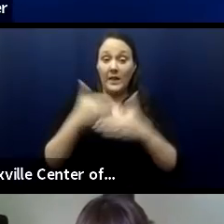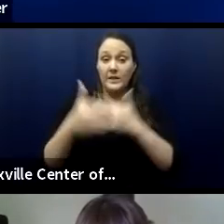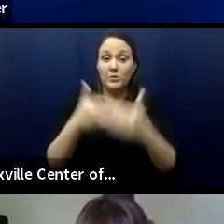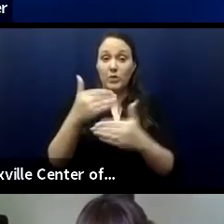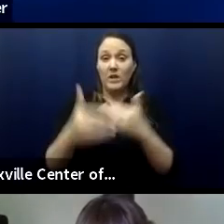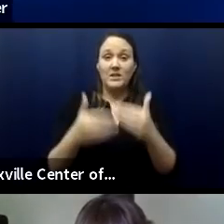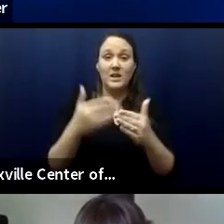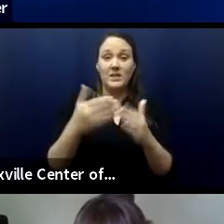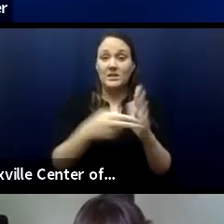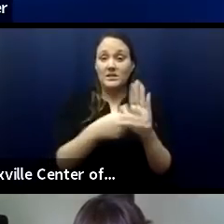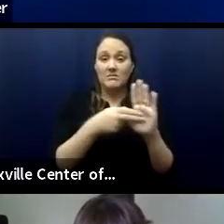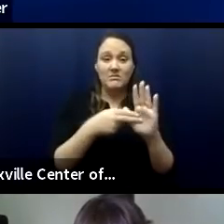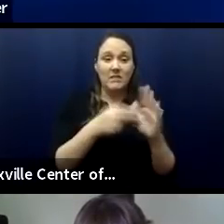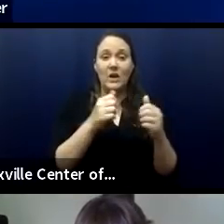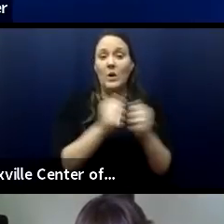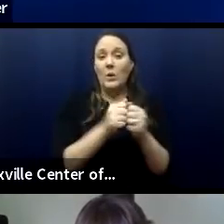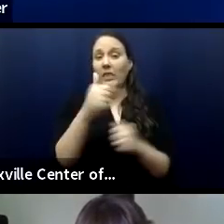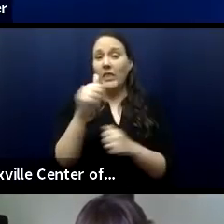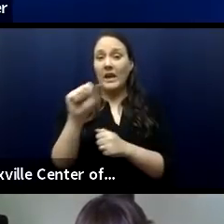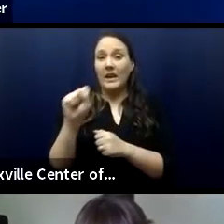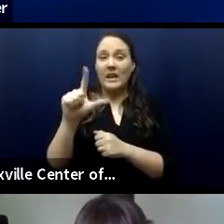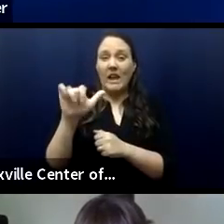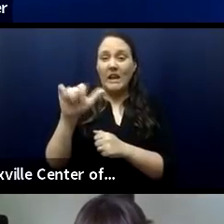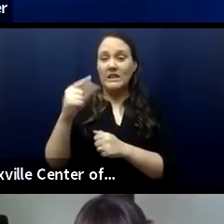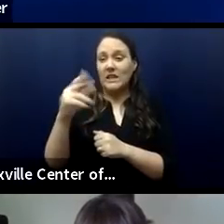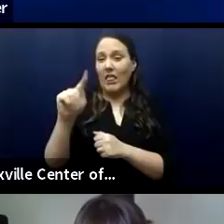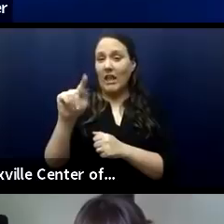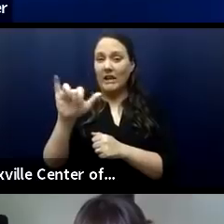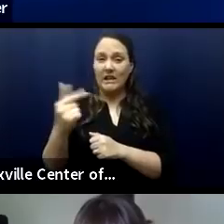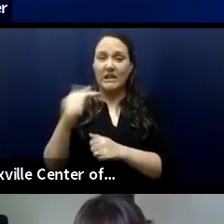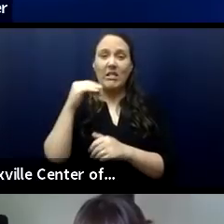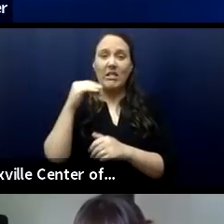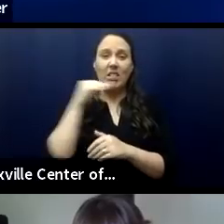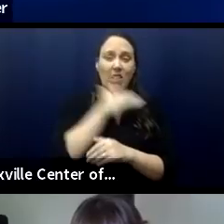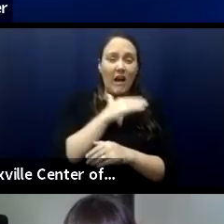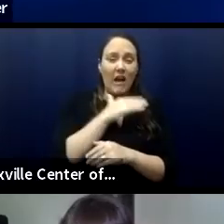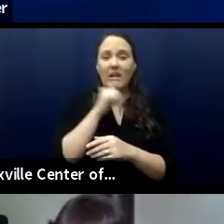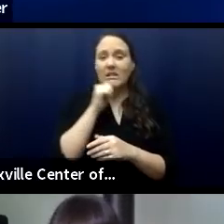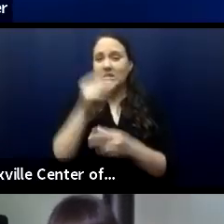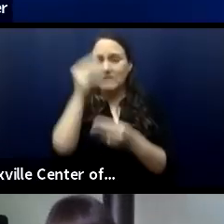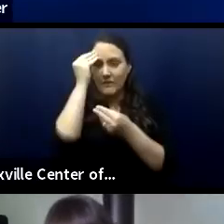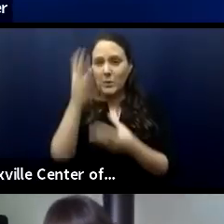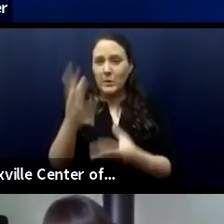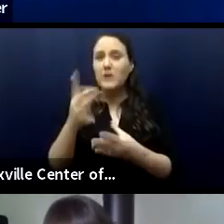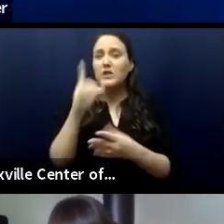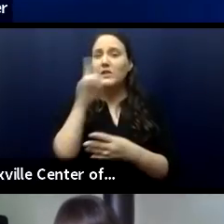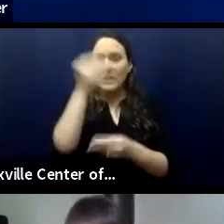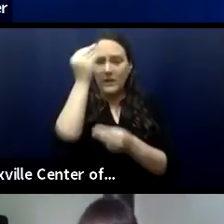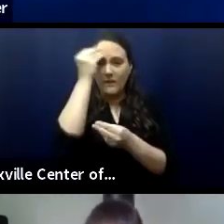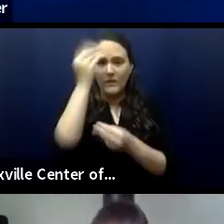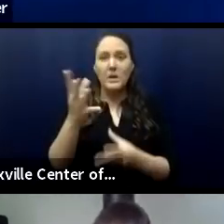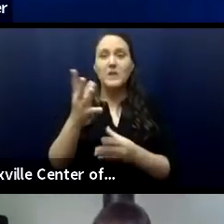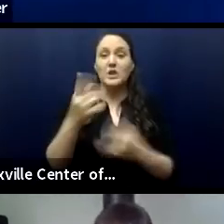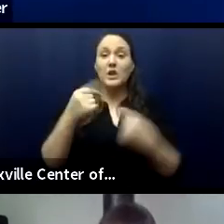by gaslighting, outright lies, and misinformation, particularly in these Board of Health meetings.